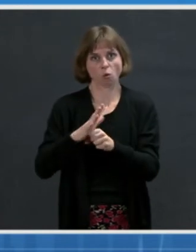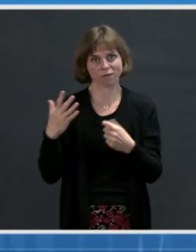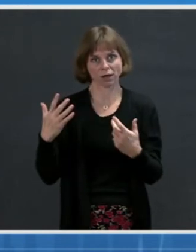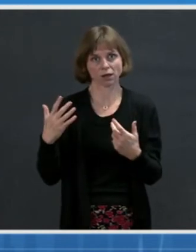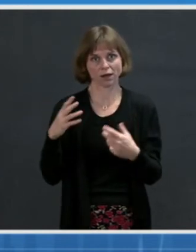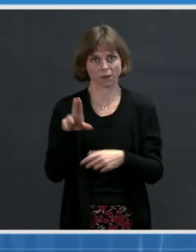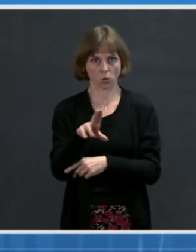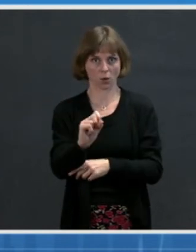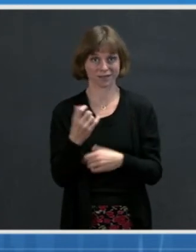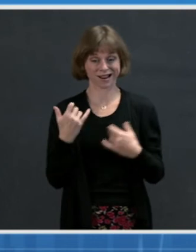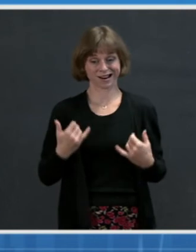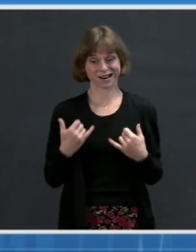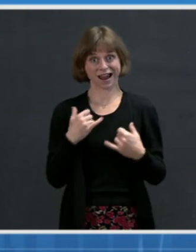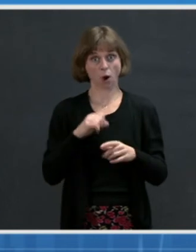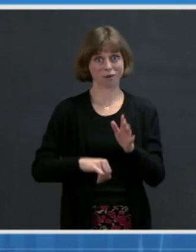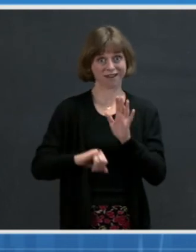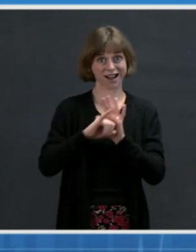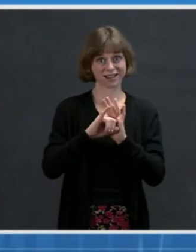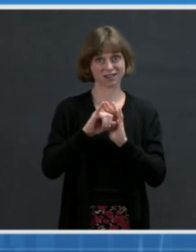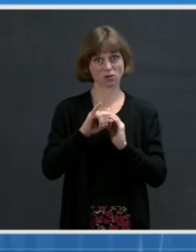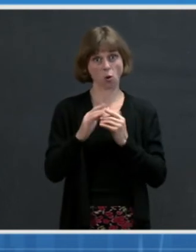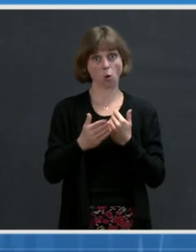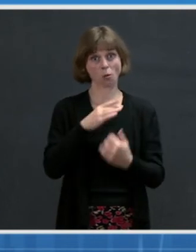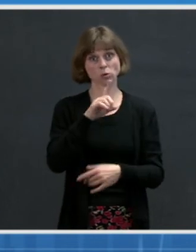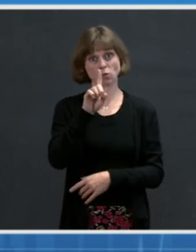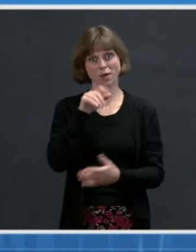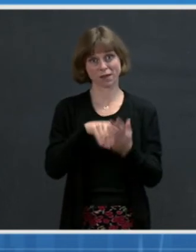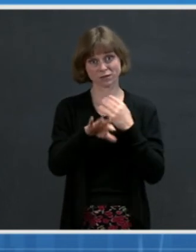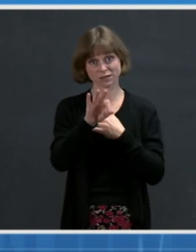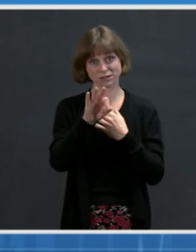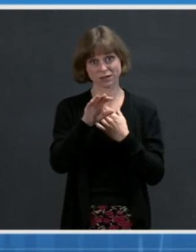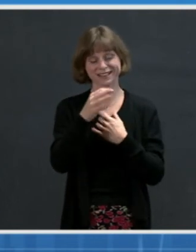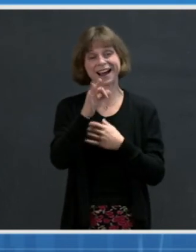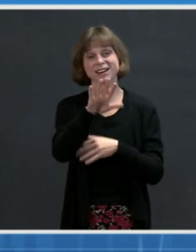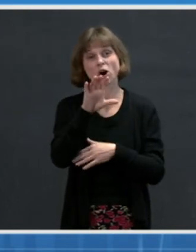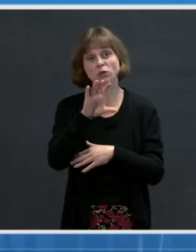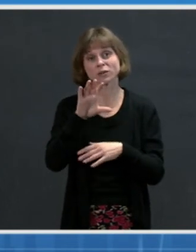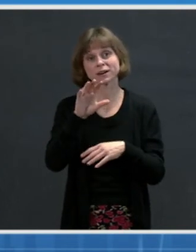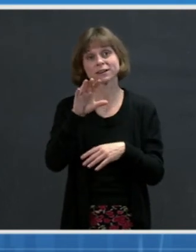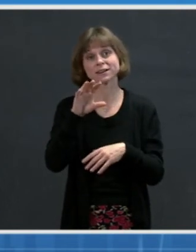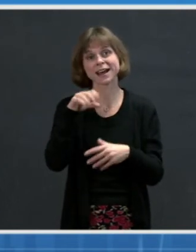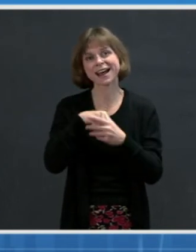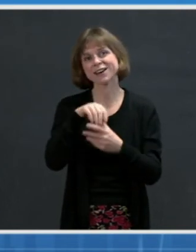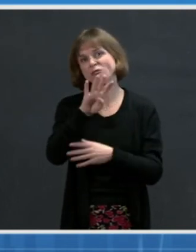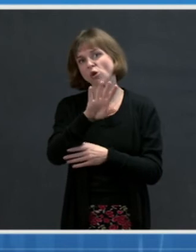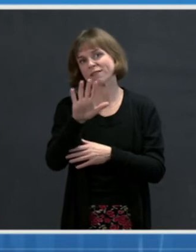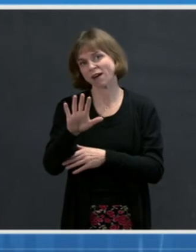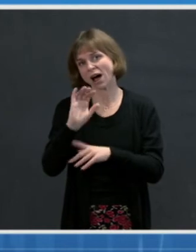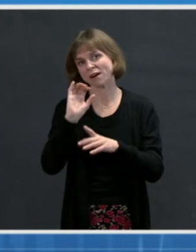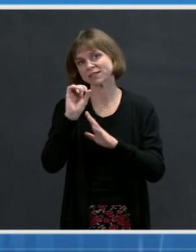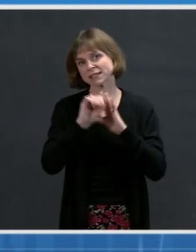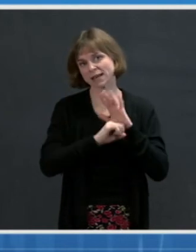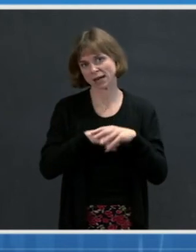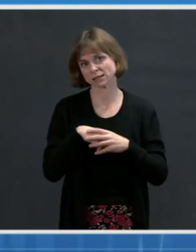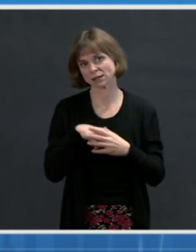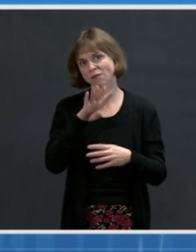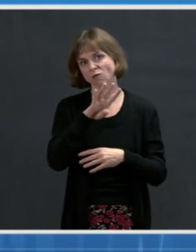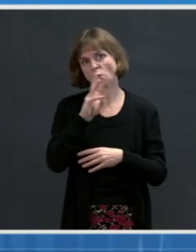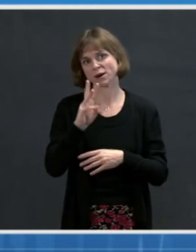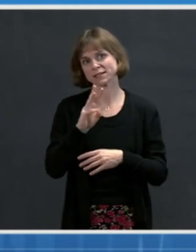now have identified nearly 1,900 cases of B.1.1.7 variant in 45 states, 46 cases